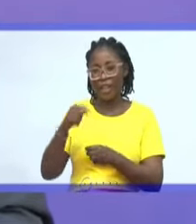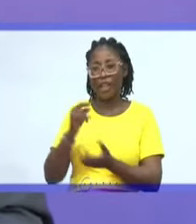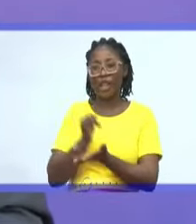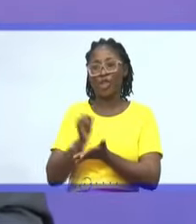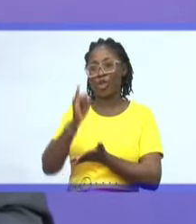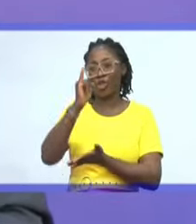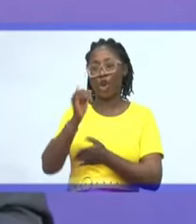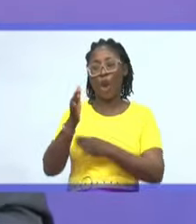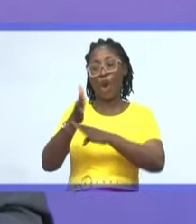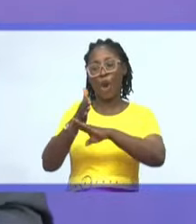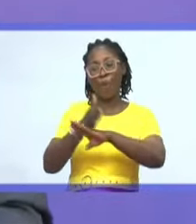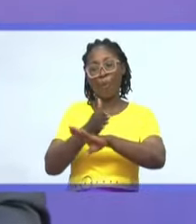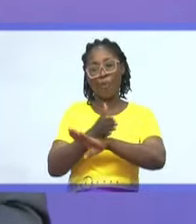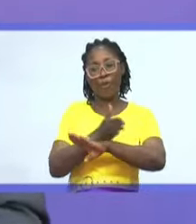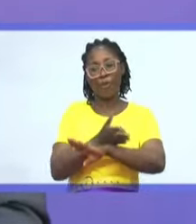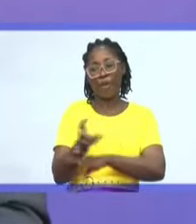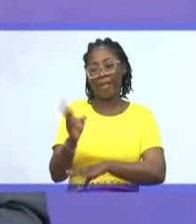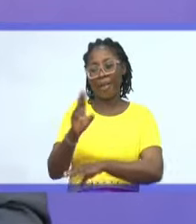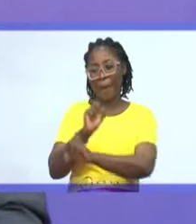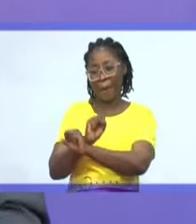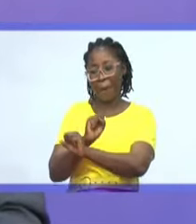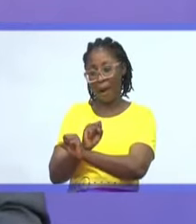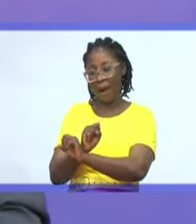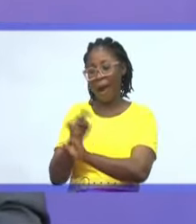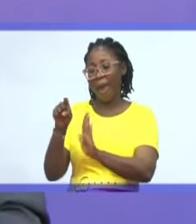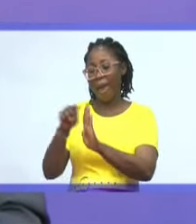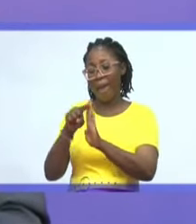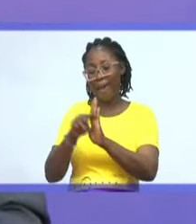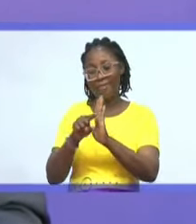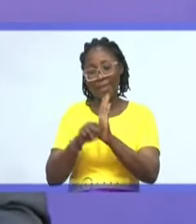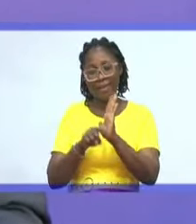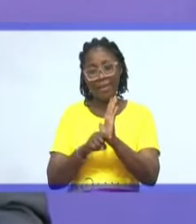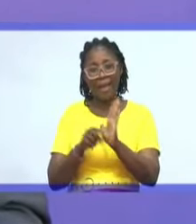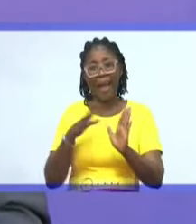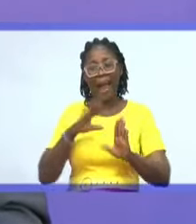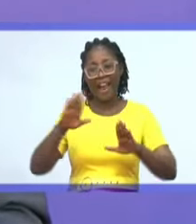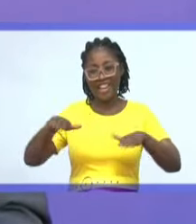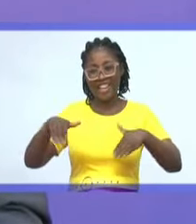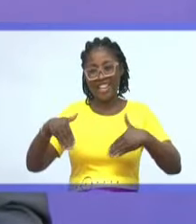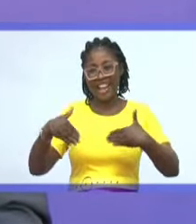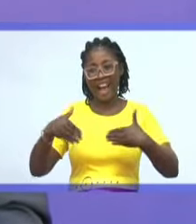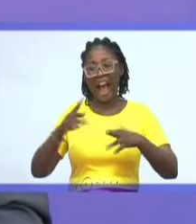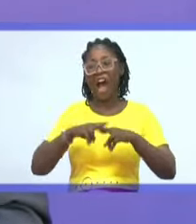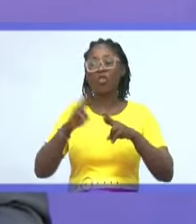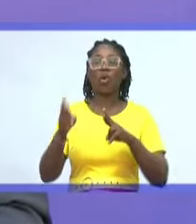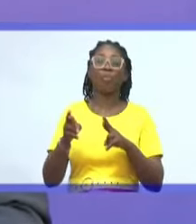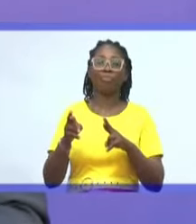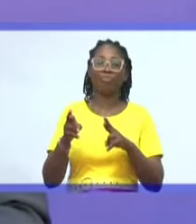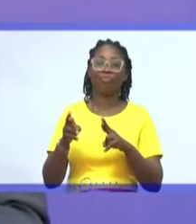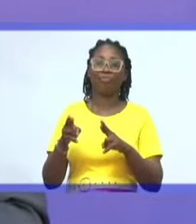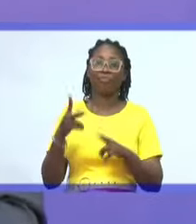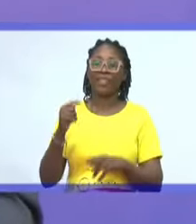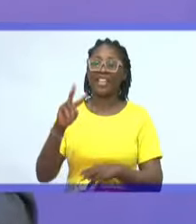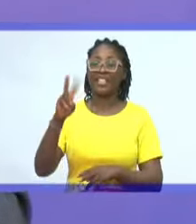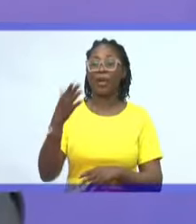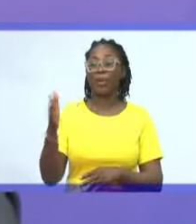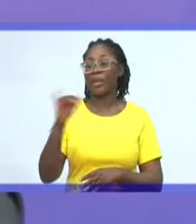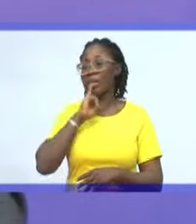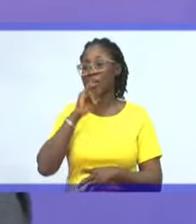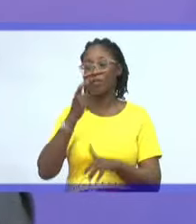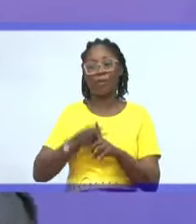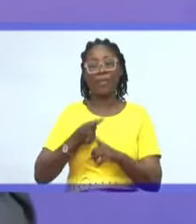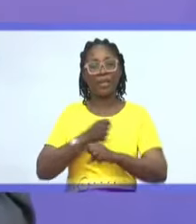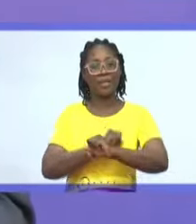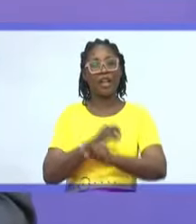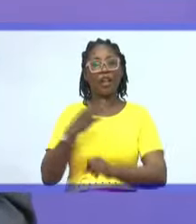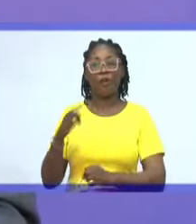improve their work ethics and deliverables. The second thing is from the side